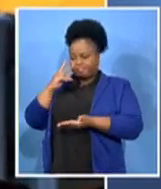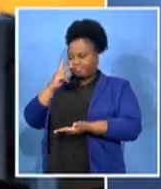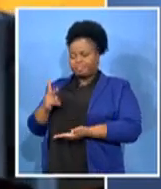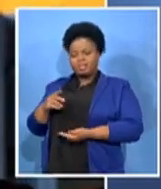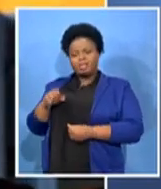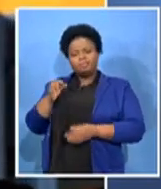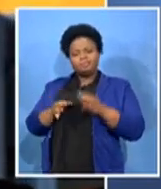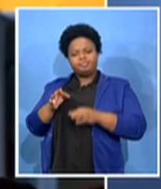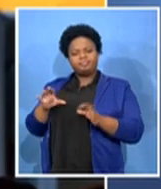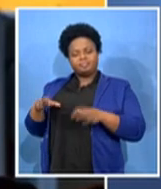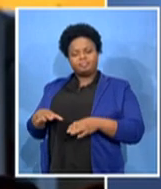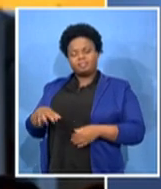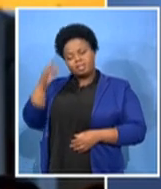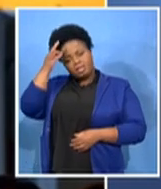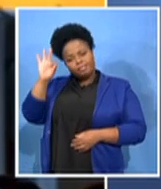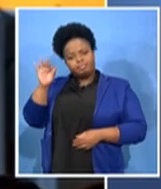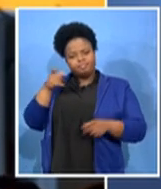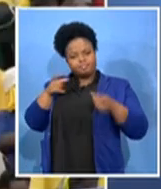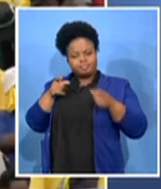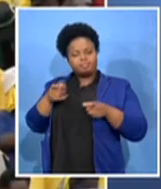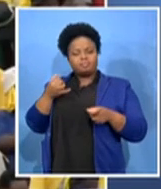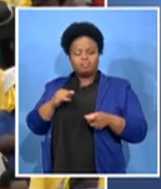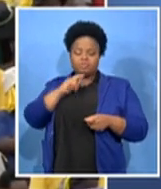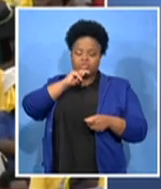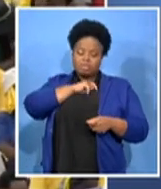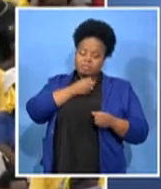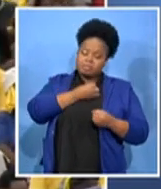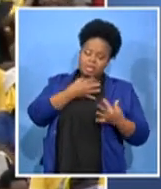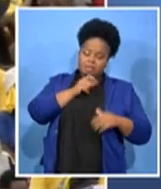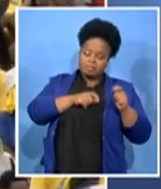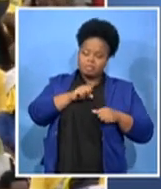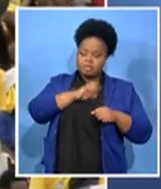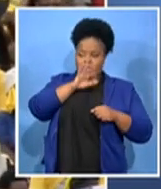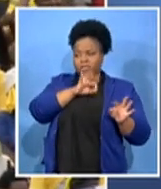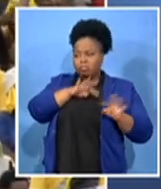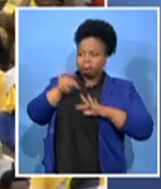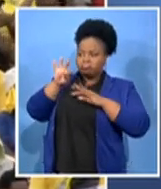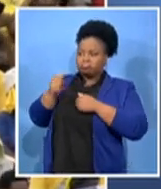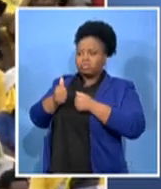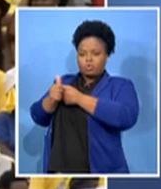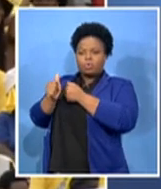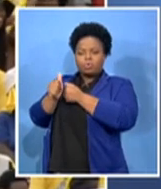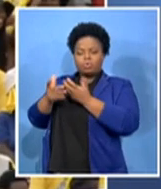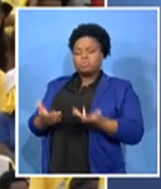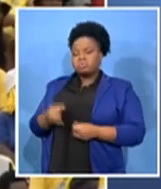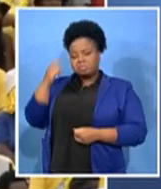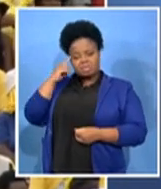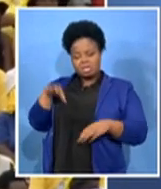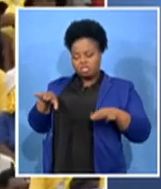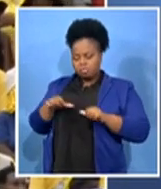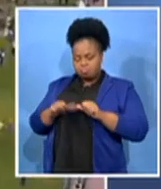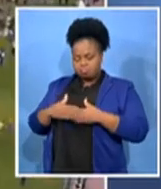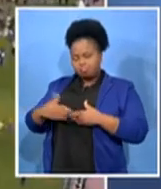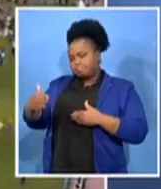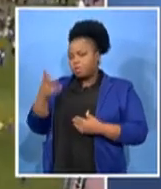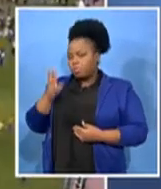being trusted by many South Africans. So will their actions going forward still be the source of trust that South Africans